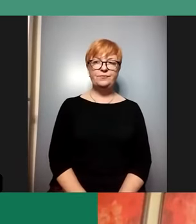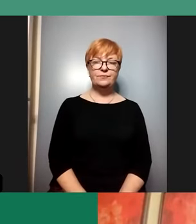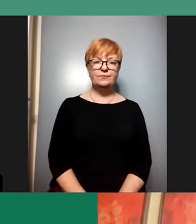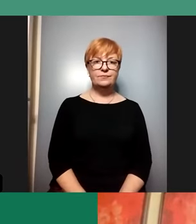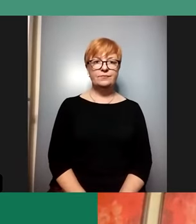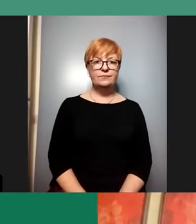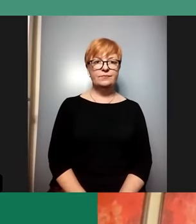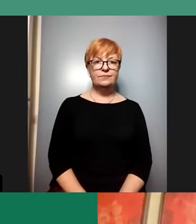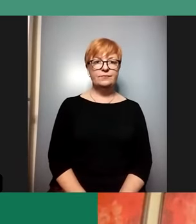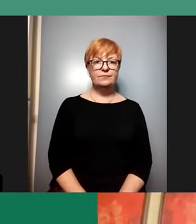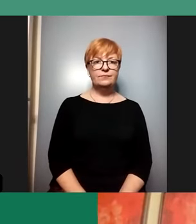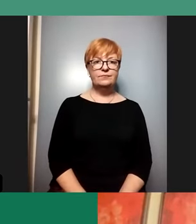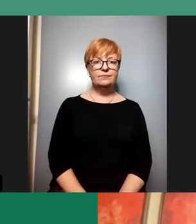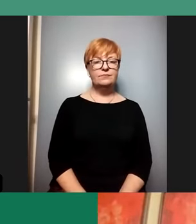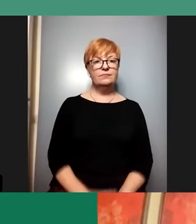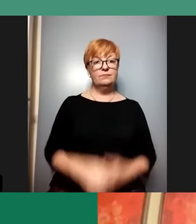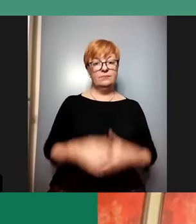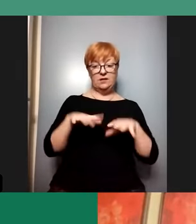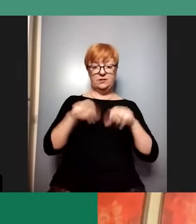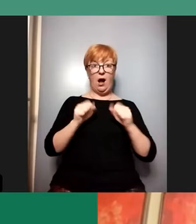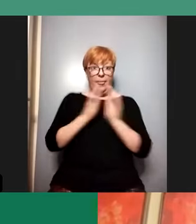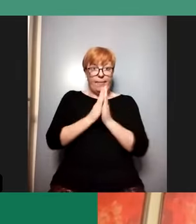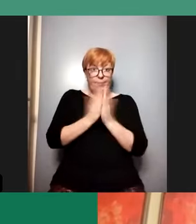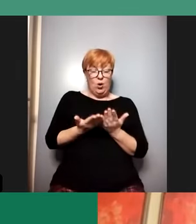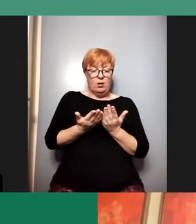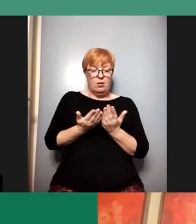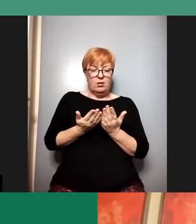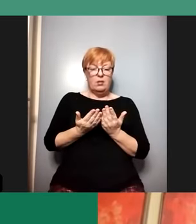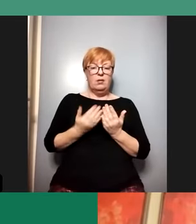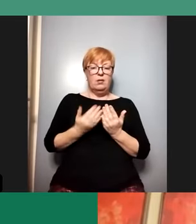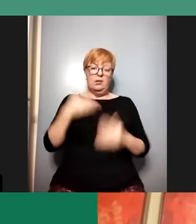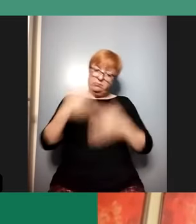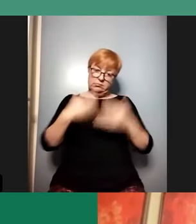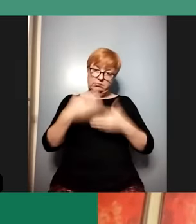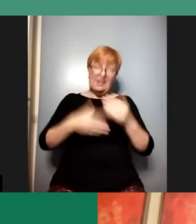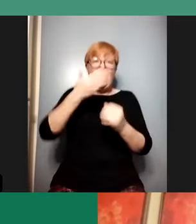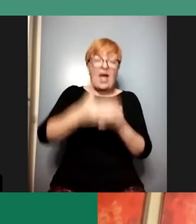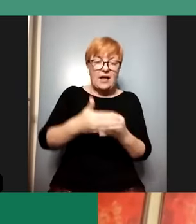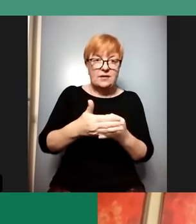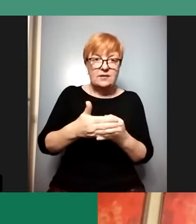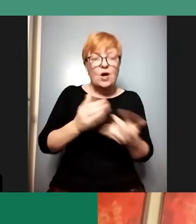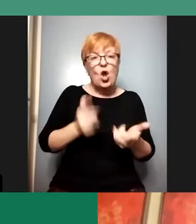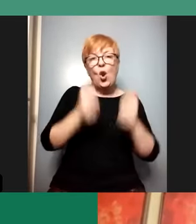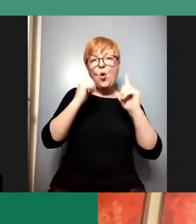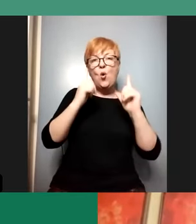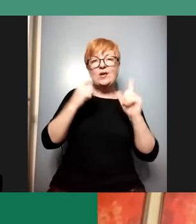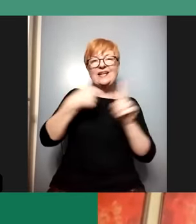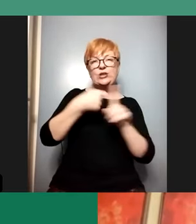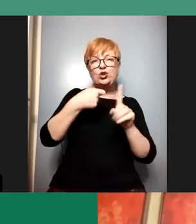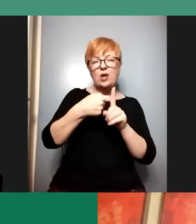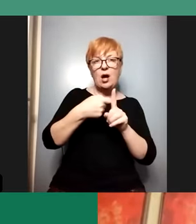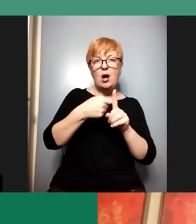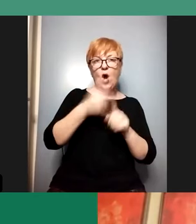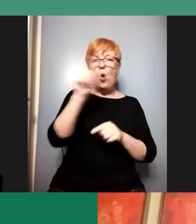beginning of the book process to the end of the book process, Lord Kitchener and his meaning to you, what he means to you, did it change throughout